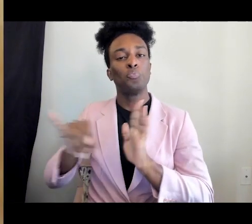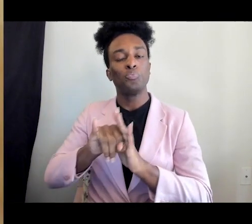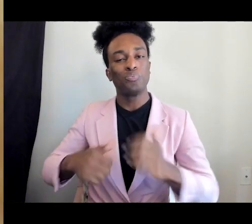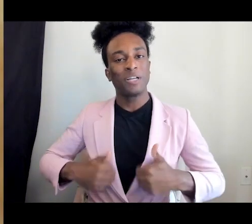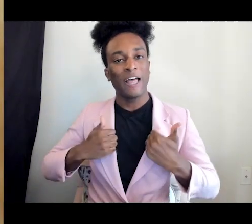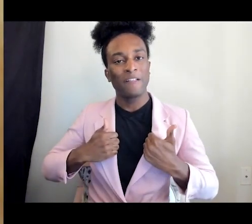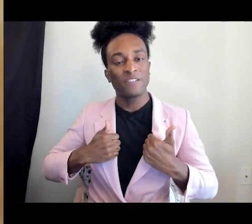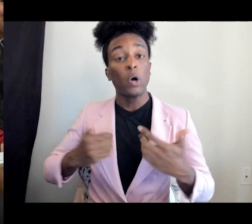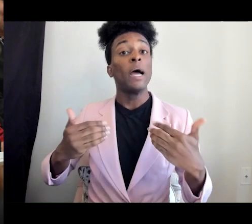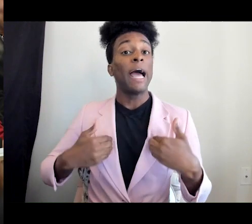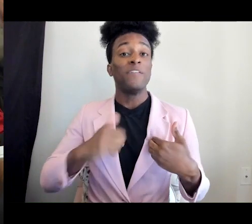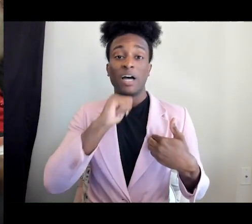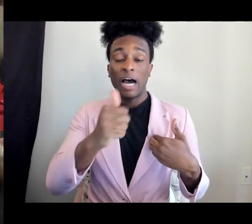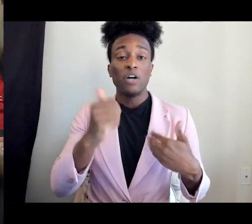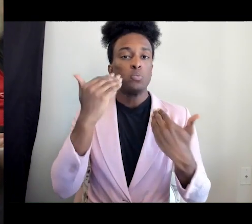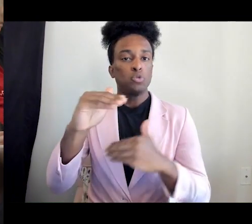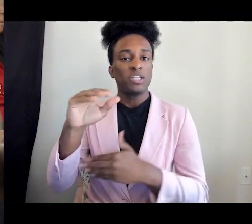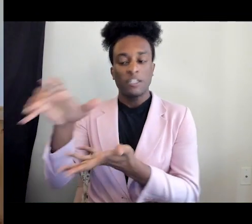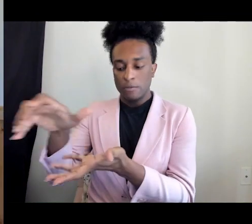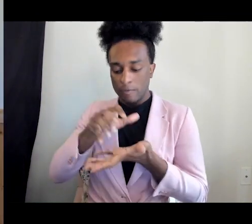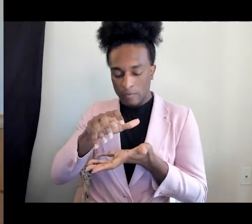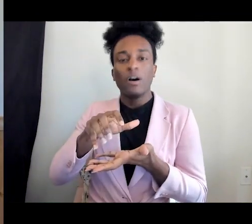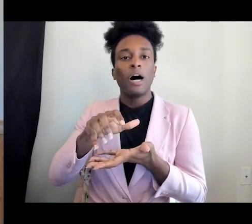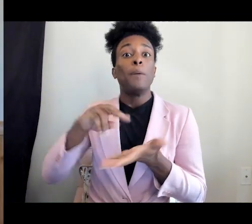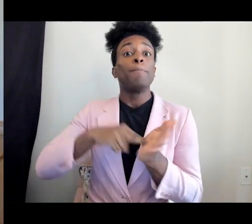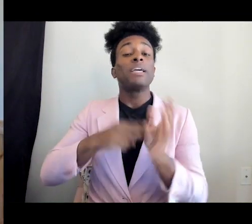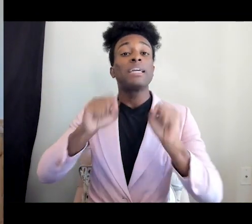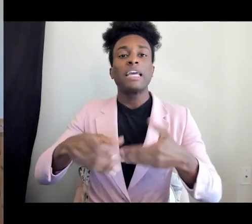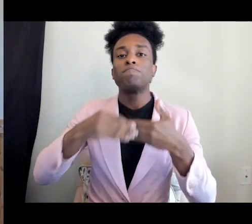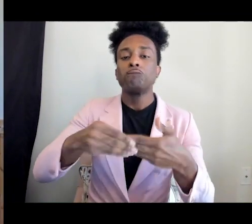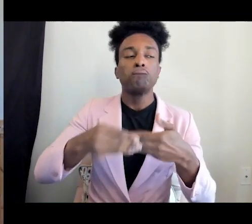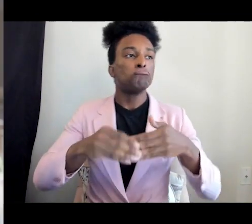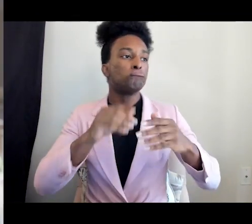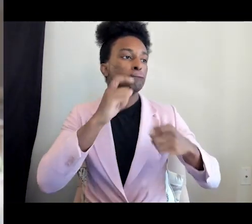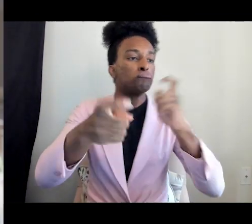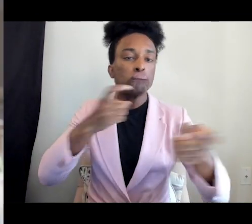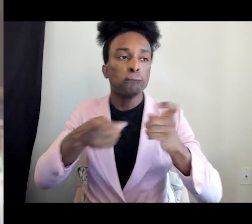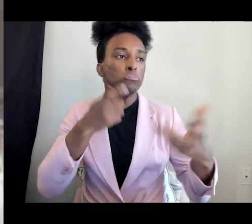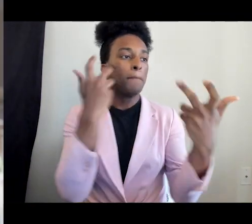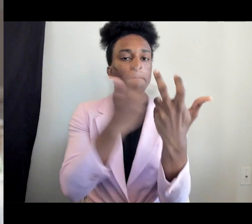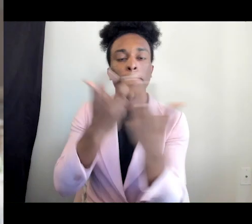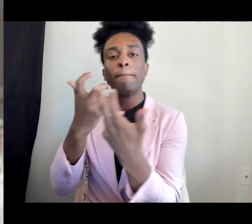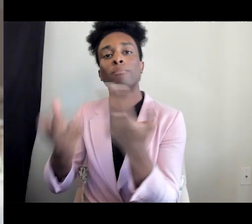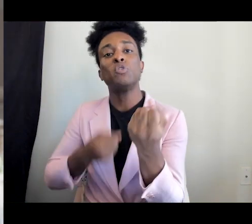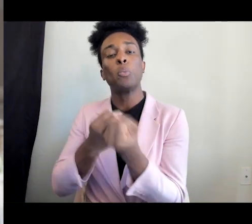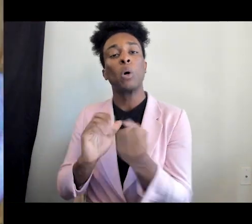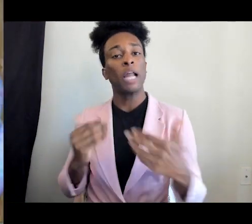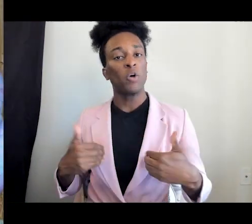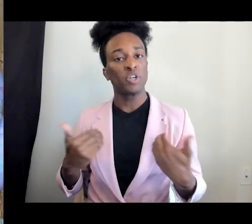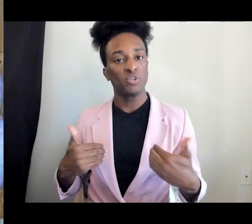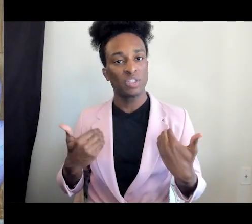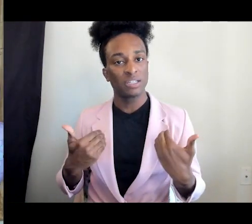our organization to be able to have flexibility to support our youth in the ways that they need it, that funding is what makes all of that